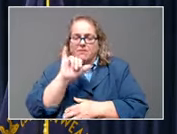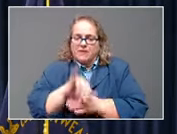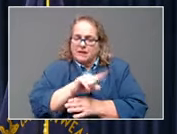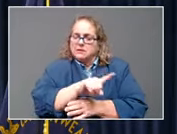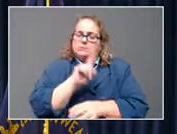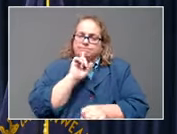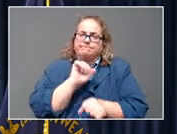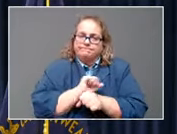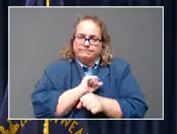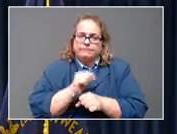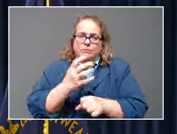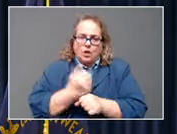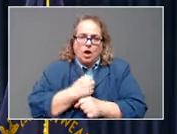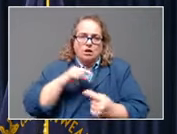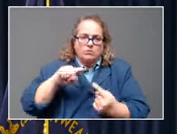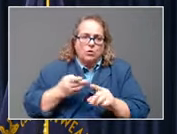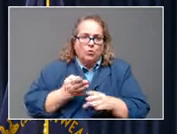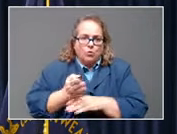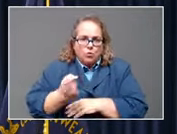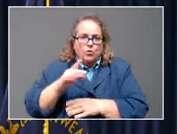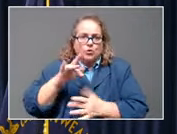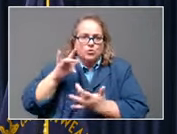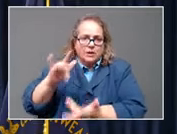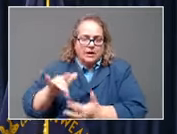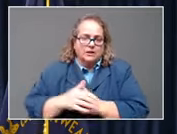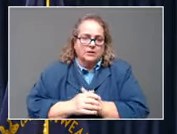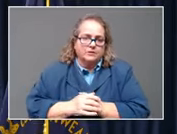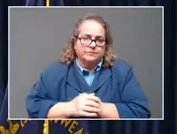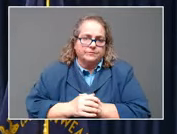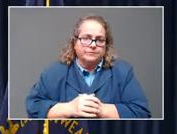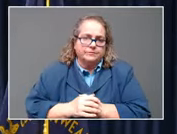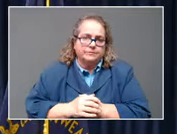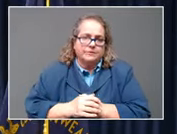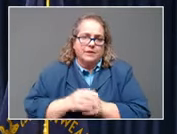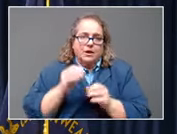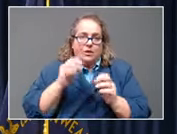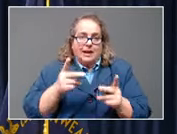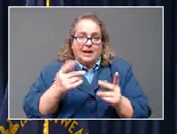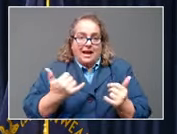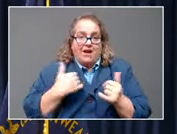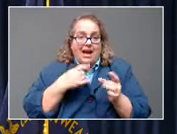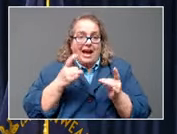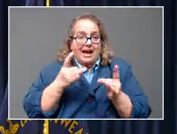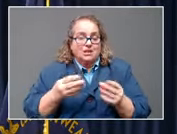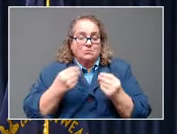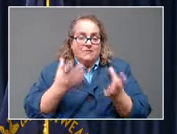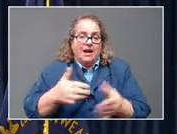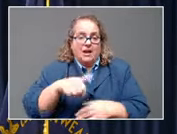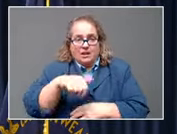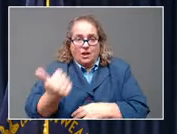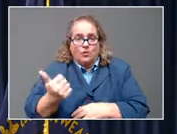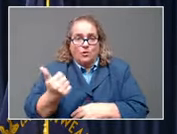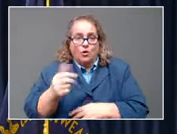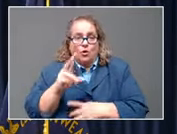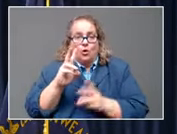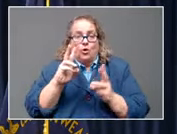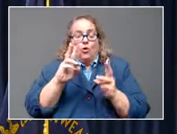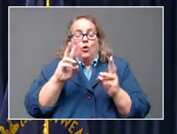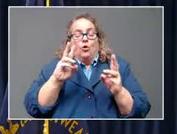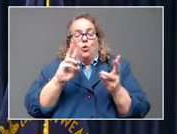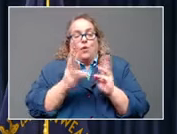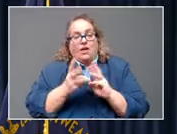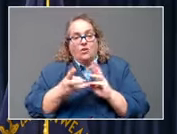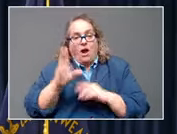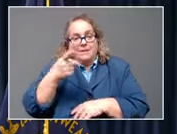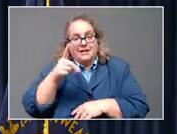harm. All right. I hate to provide another weather update, but rain will begin